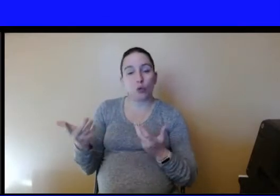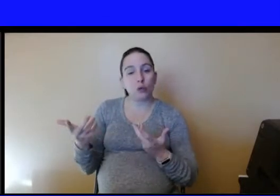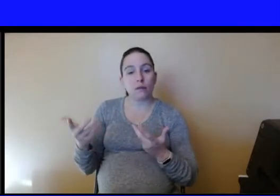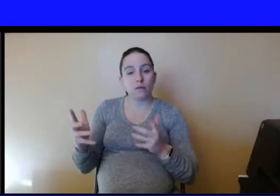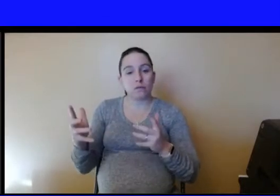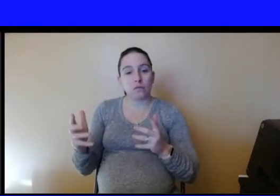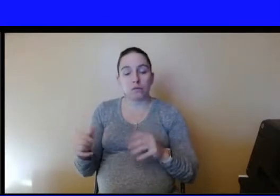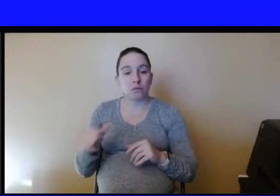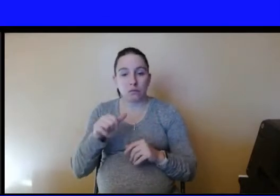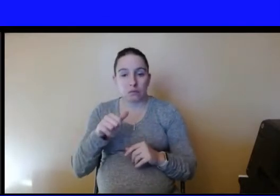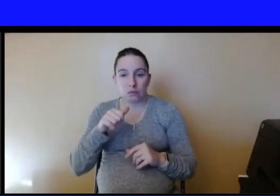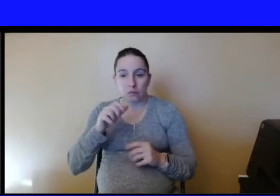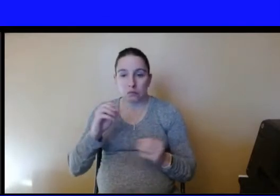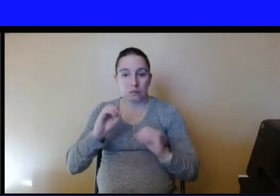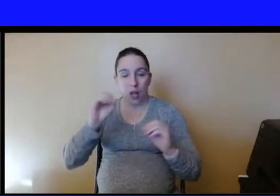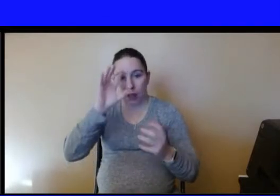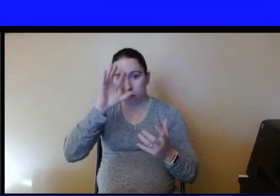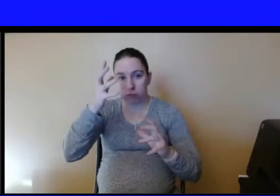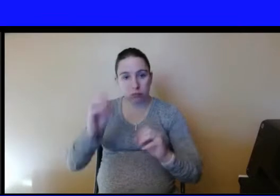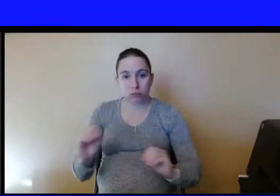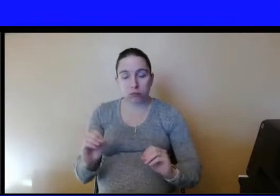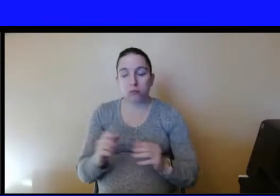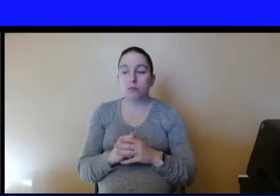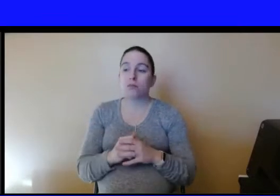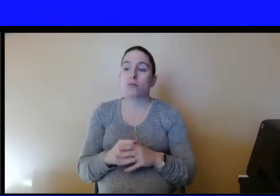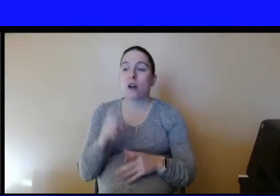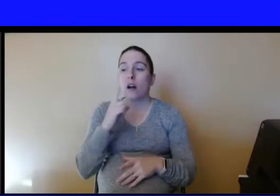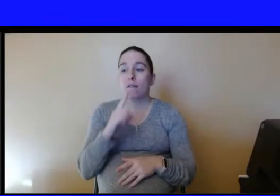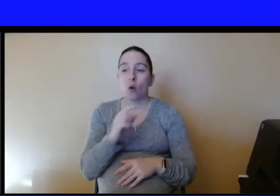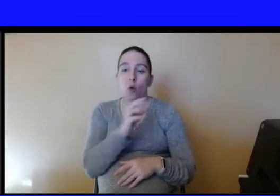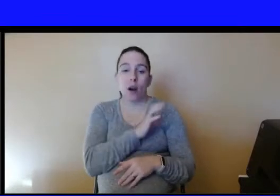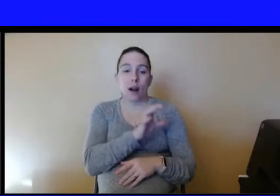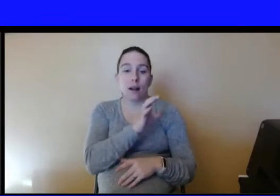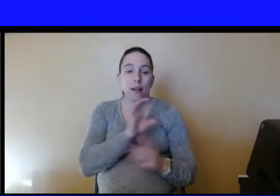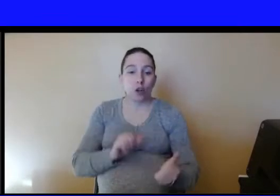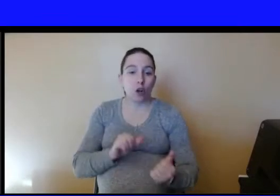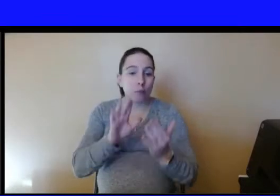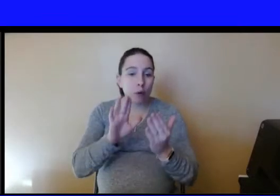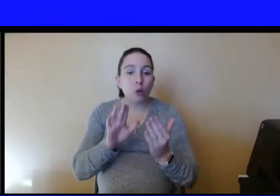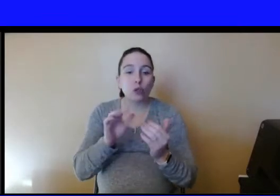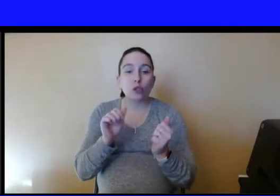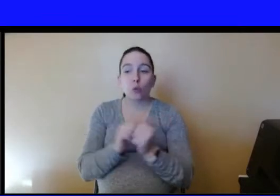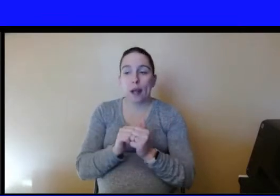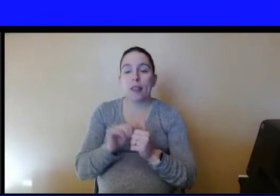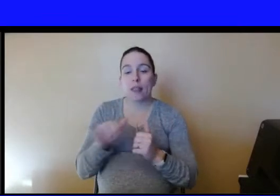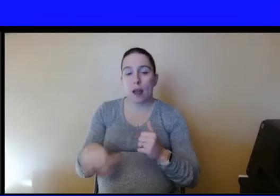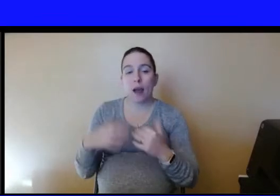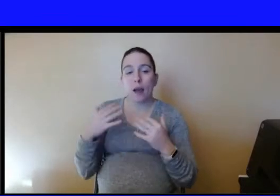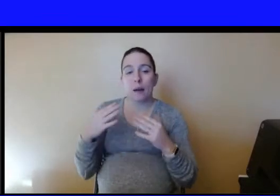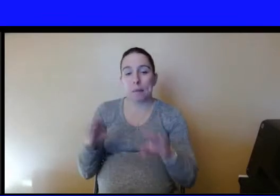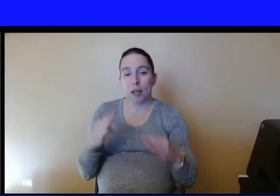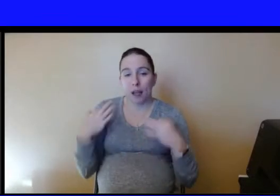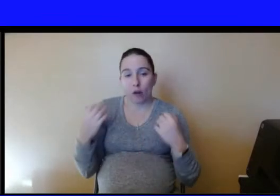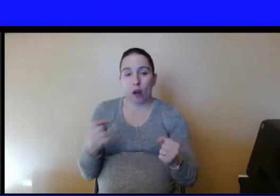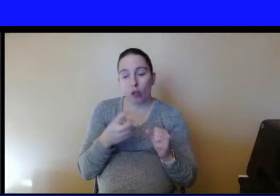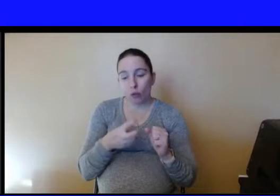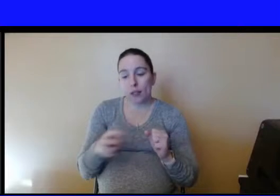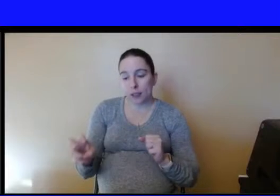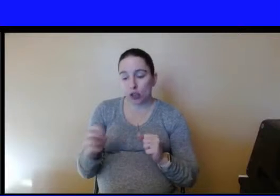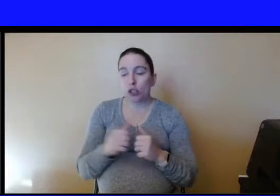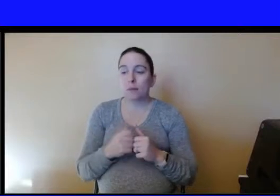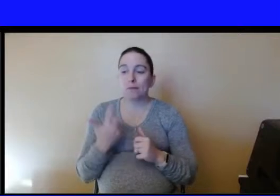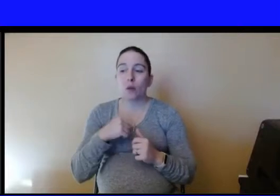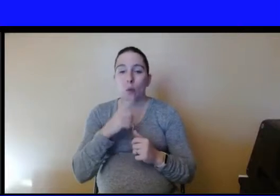have essentially the same number of support employees who are not clinical to administer the